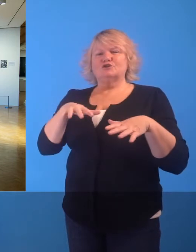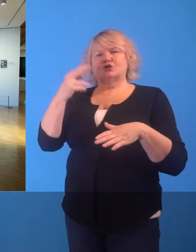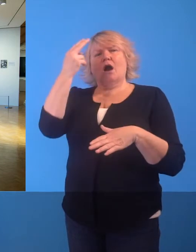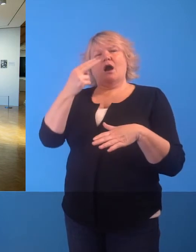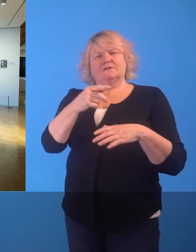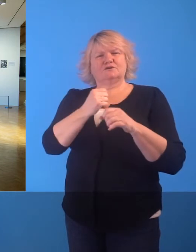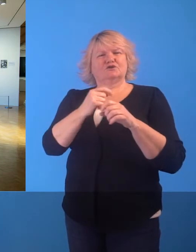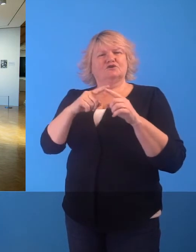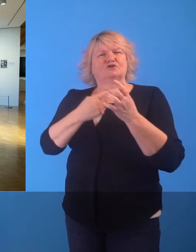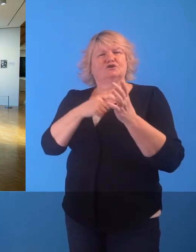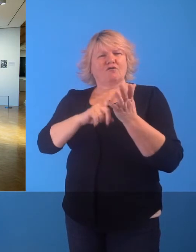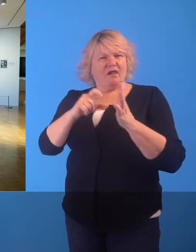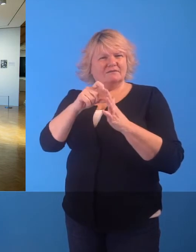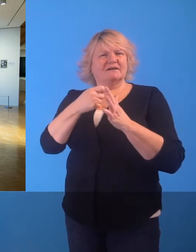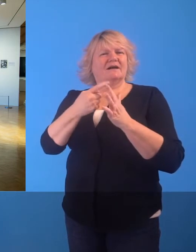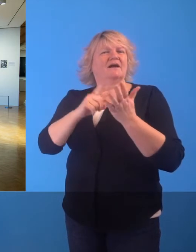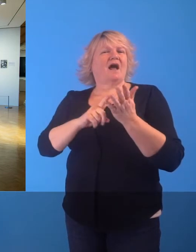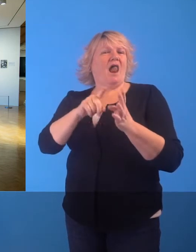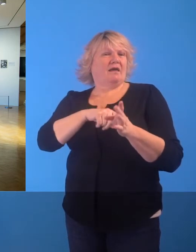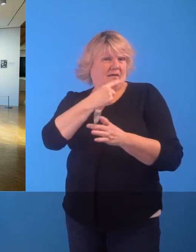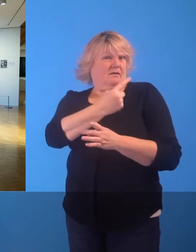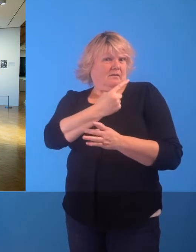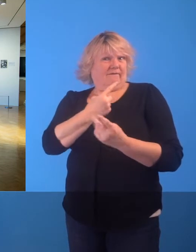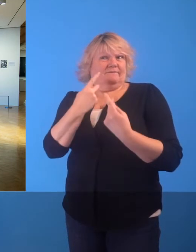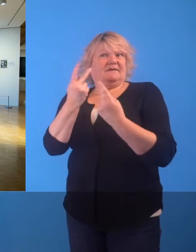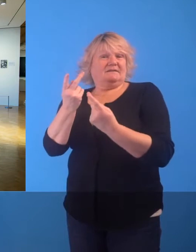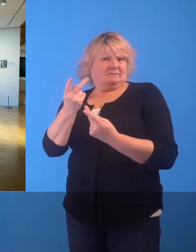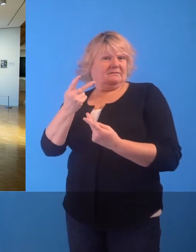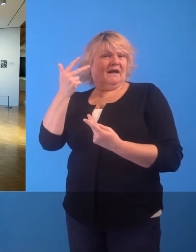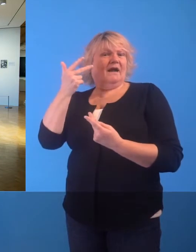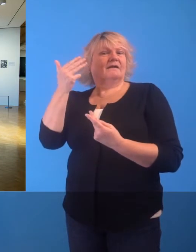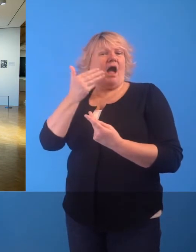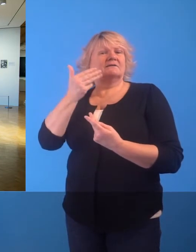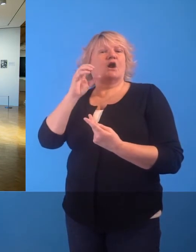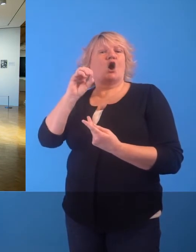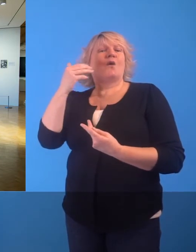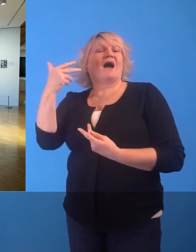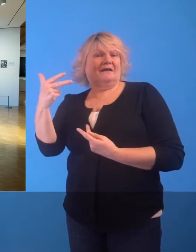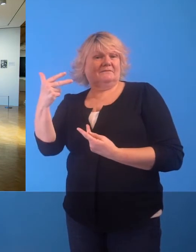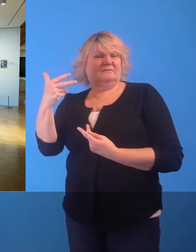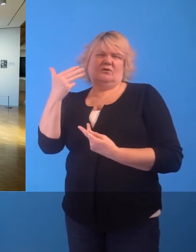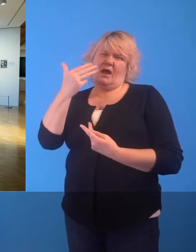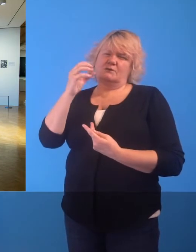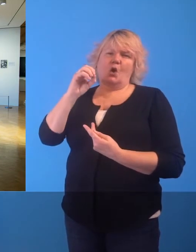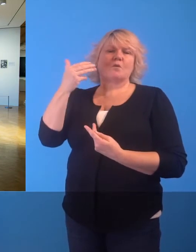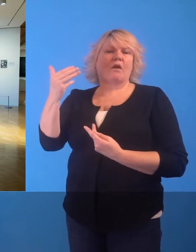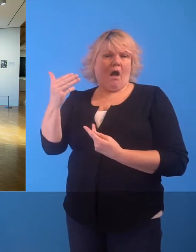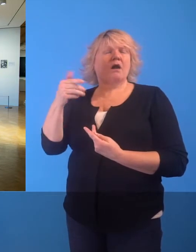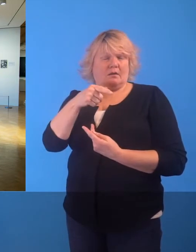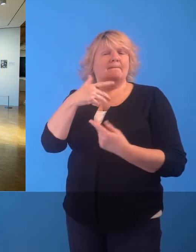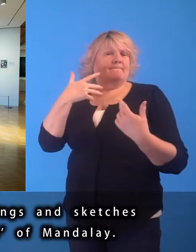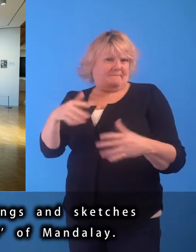British artist Gerald Kelly had visited in 1908 to 1909